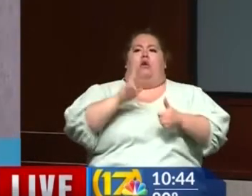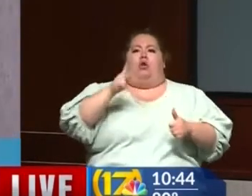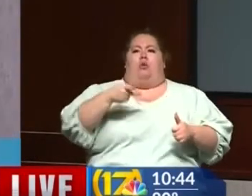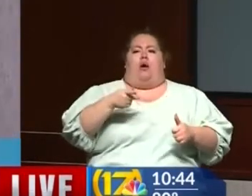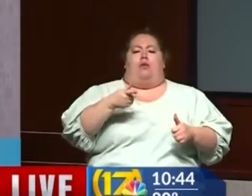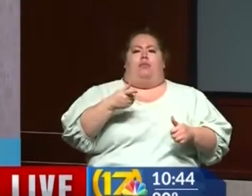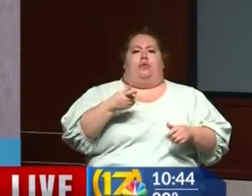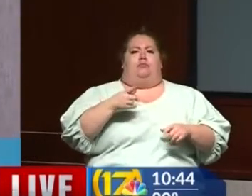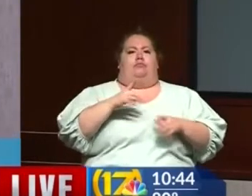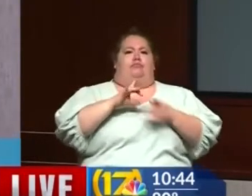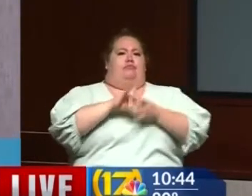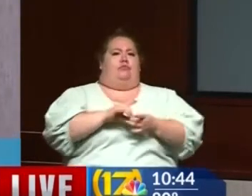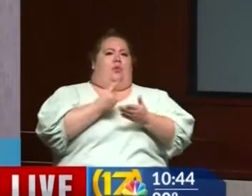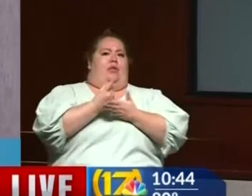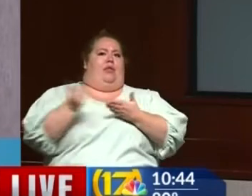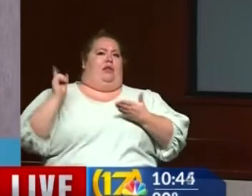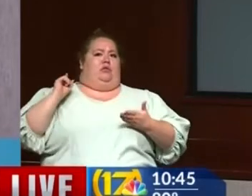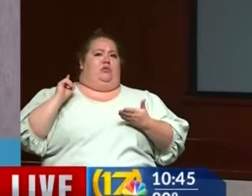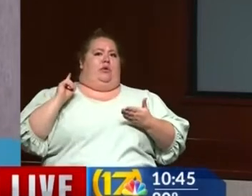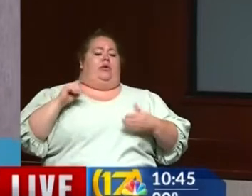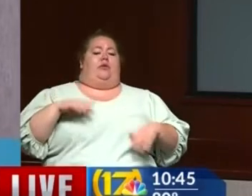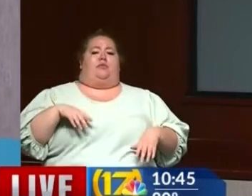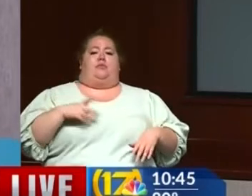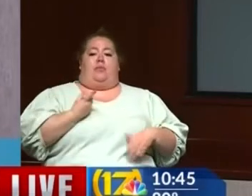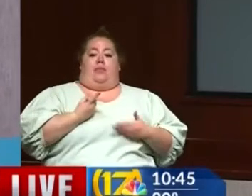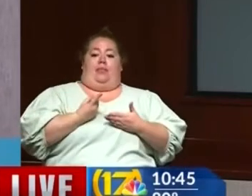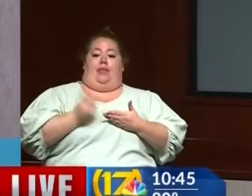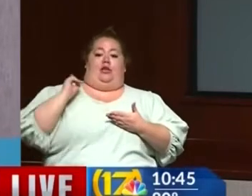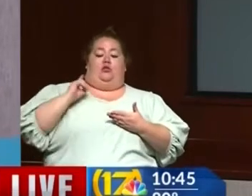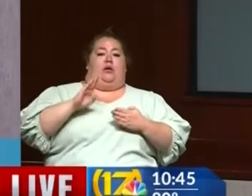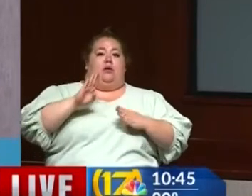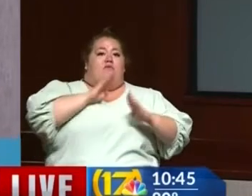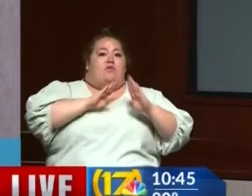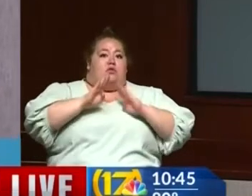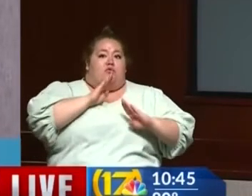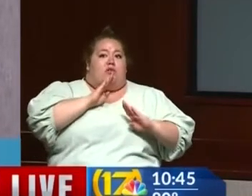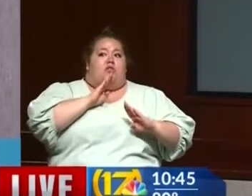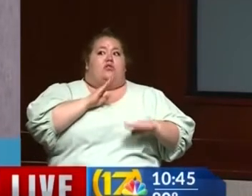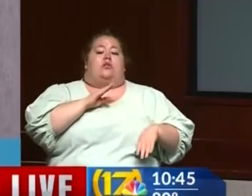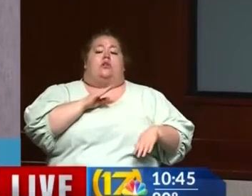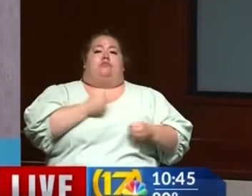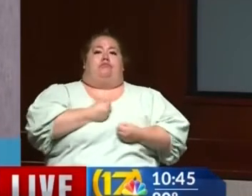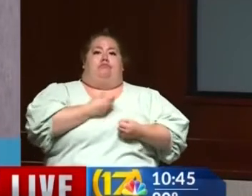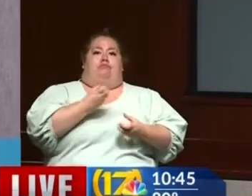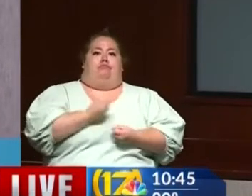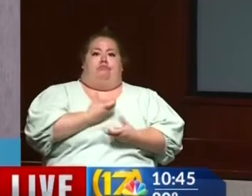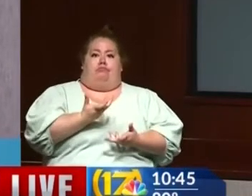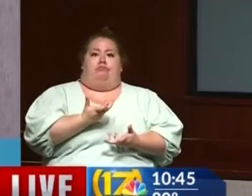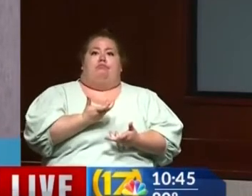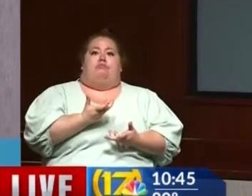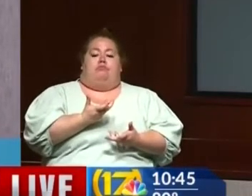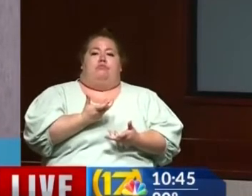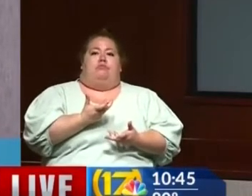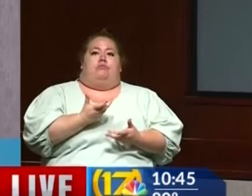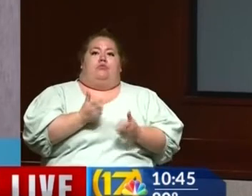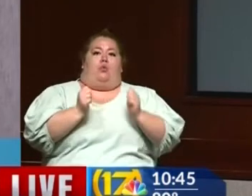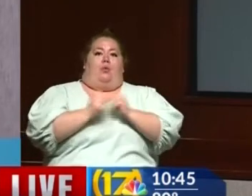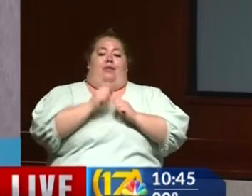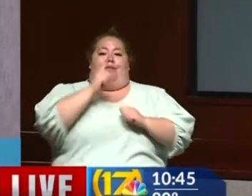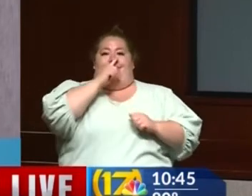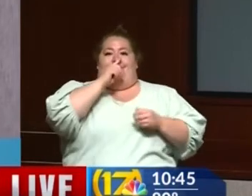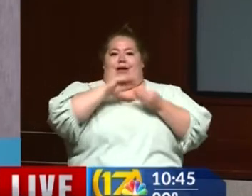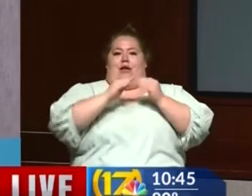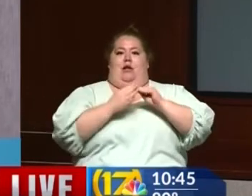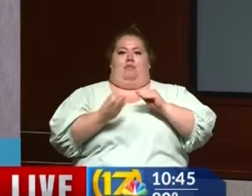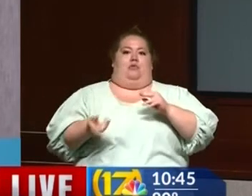week. There was some frustration, obviously, last week toward the state regarding the artificial increase of Kern's case rates.